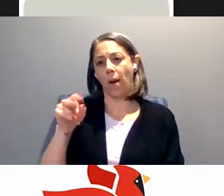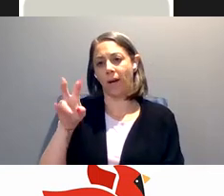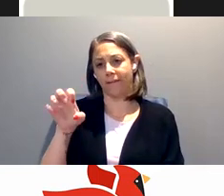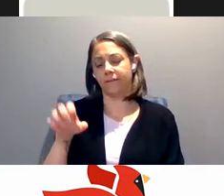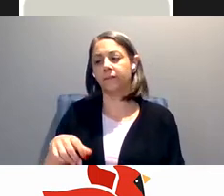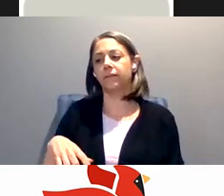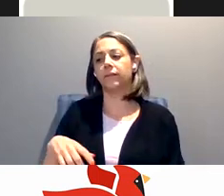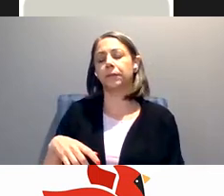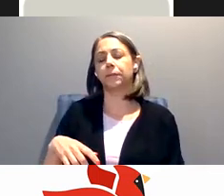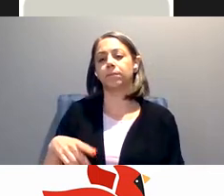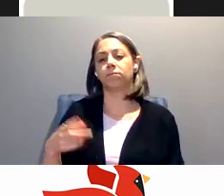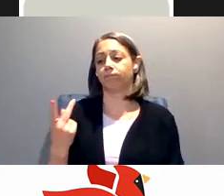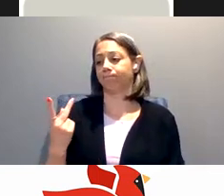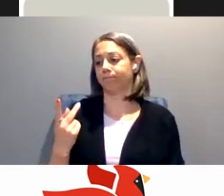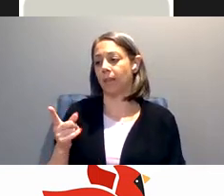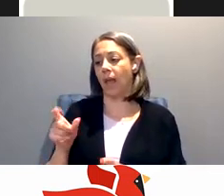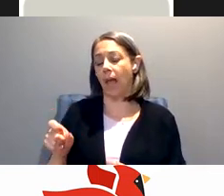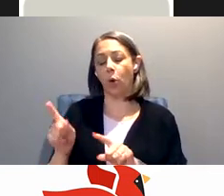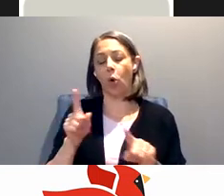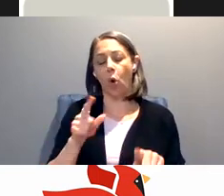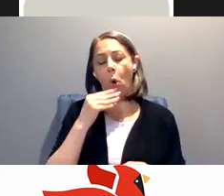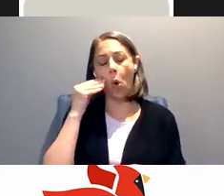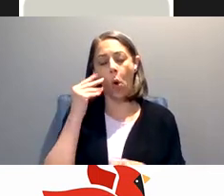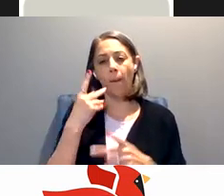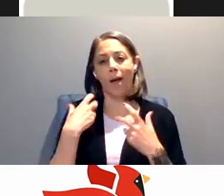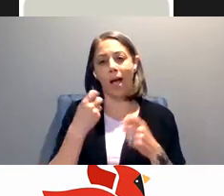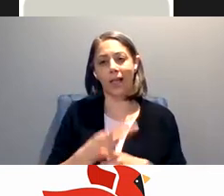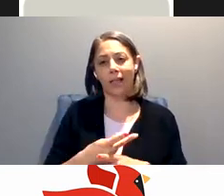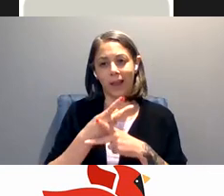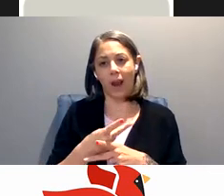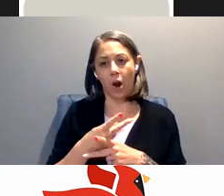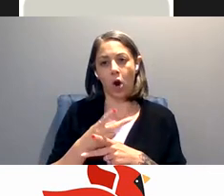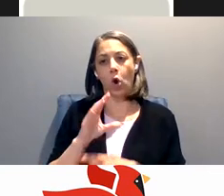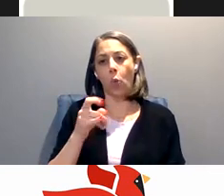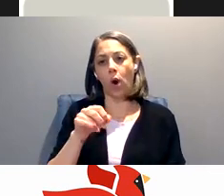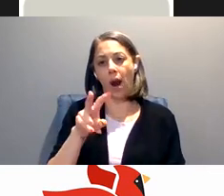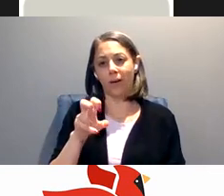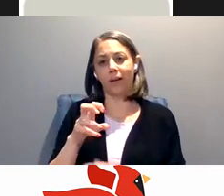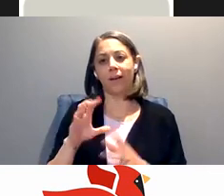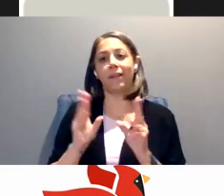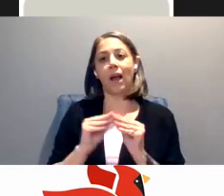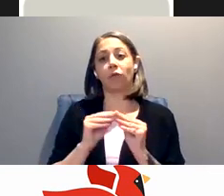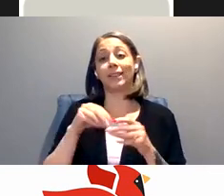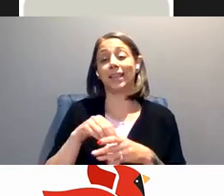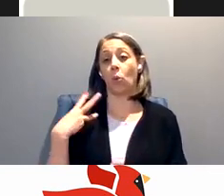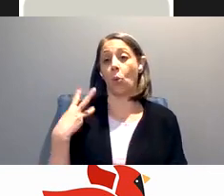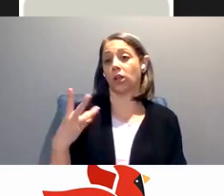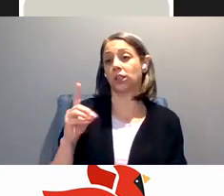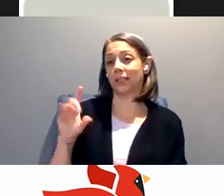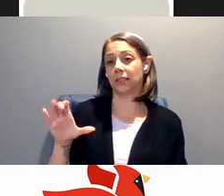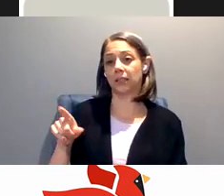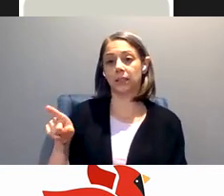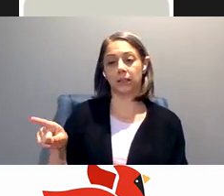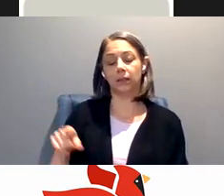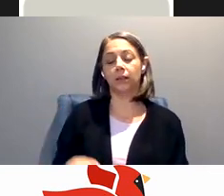a home healthcare cooperative conference out in Washington, D.C. And that